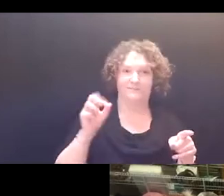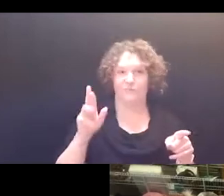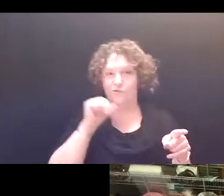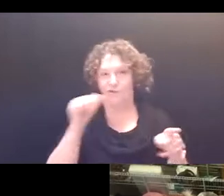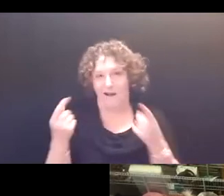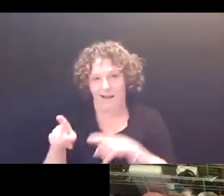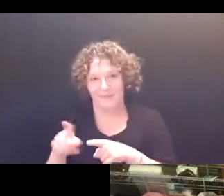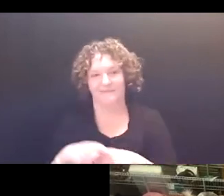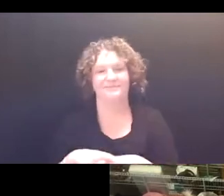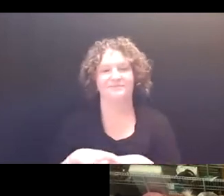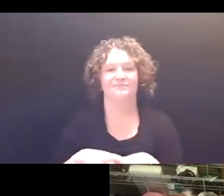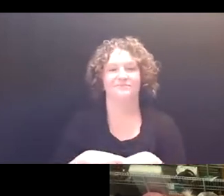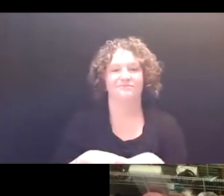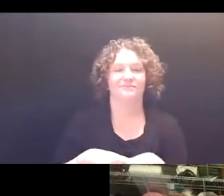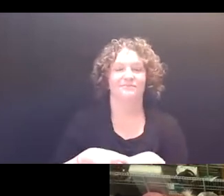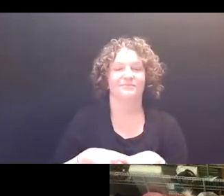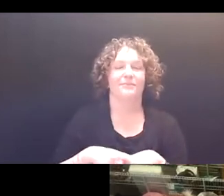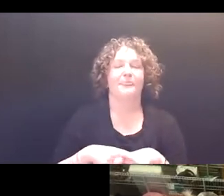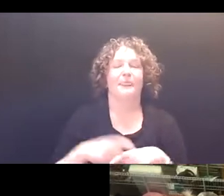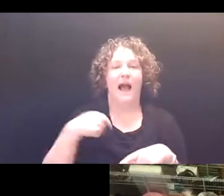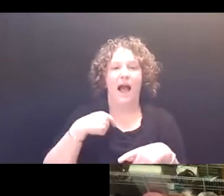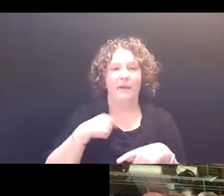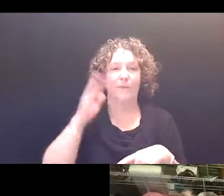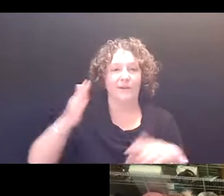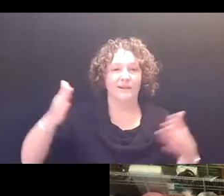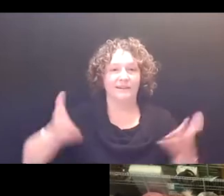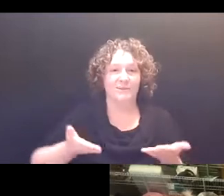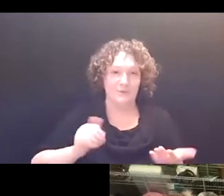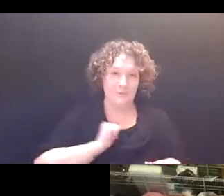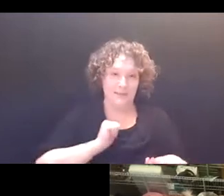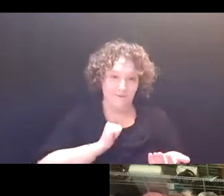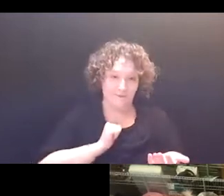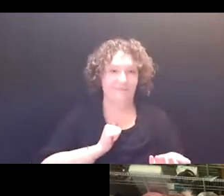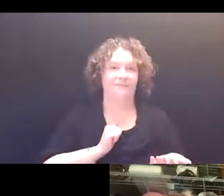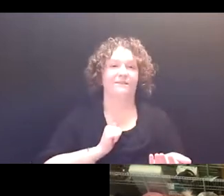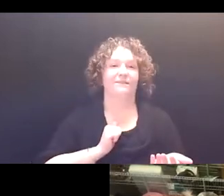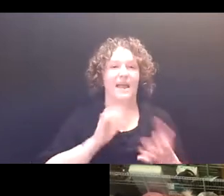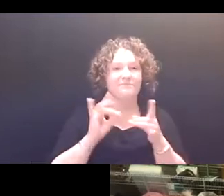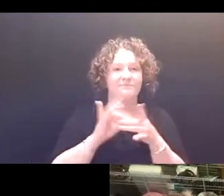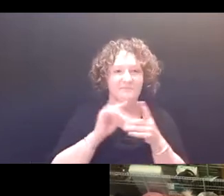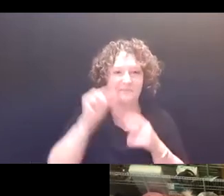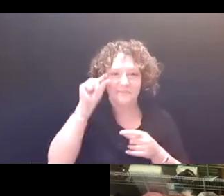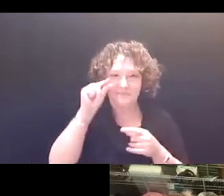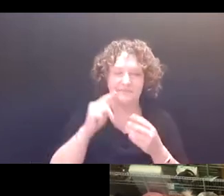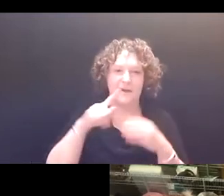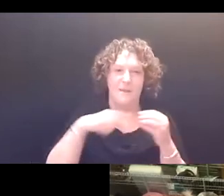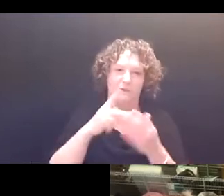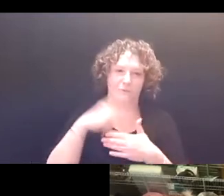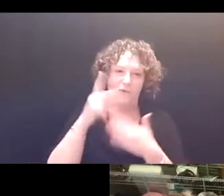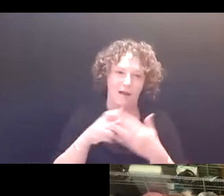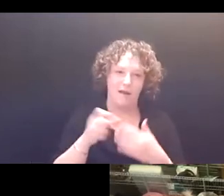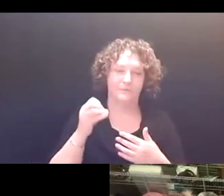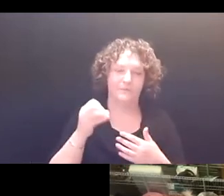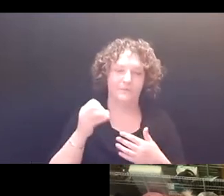for this to actually happen or not happen. I will introduce myself and say